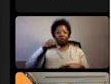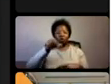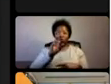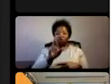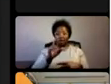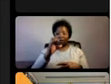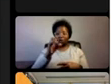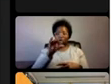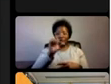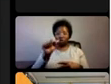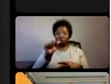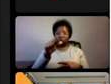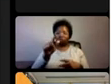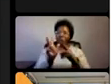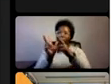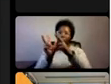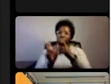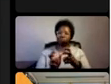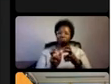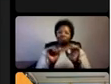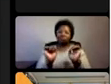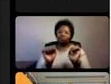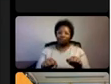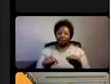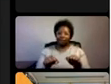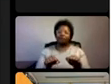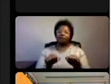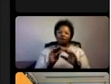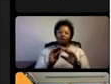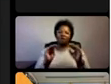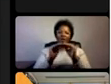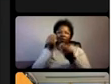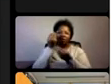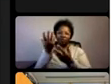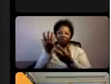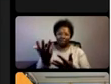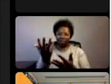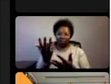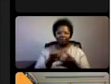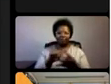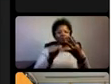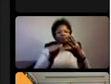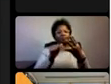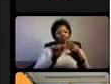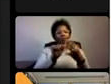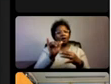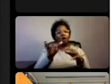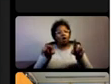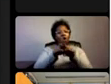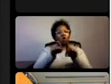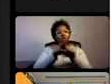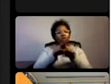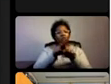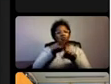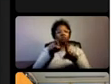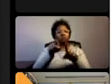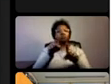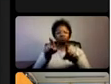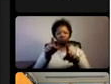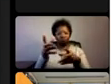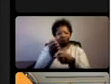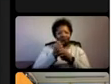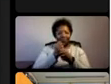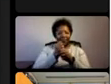also allows you to get more information and also to receive a PDF document of